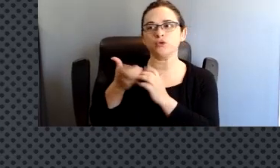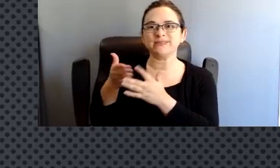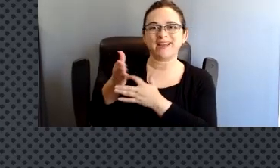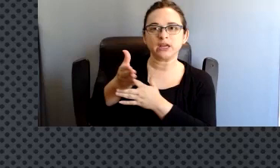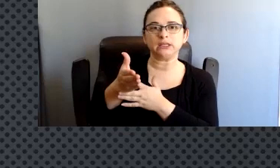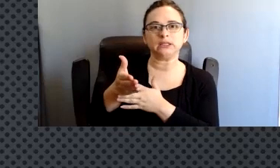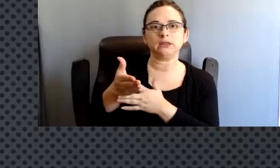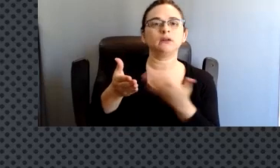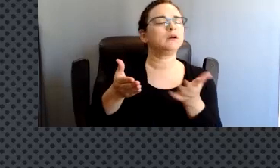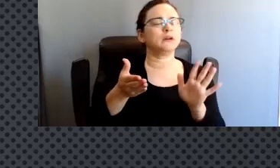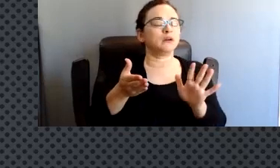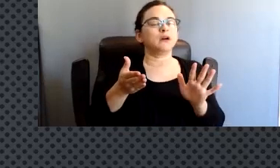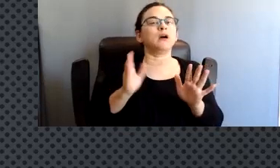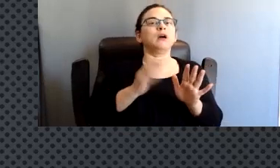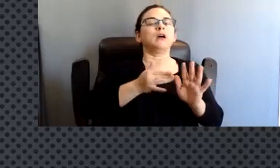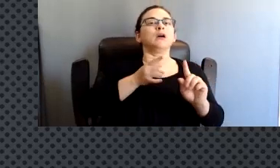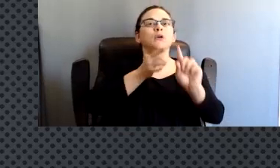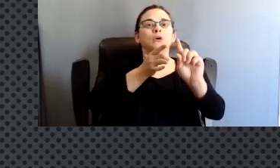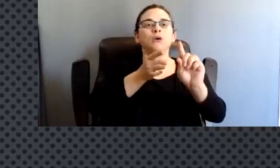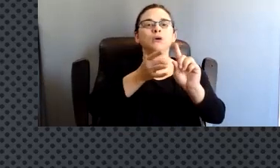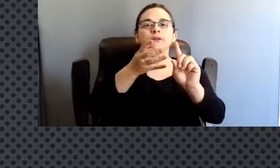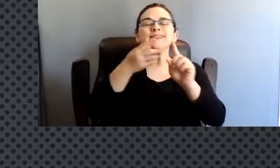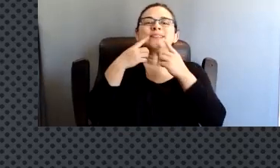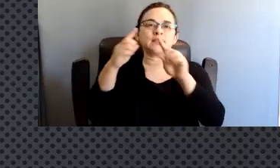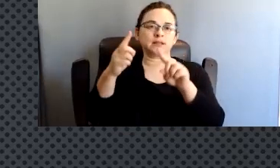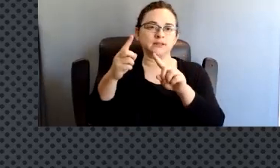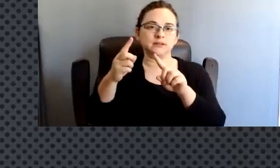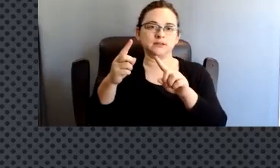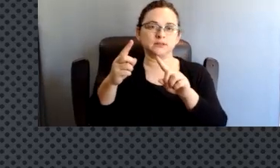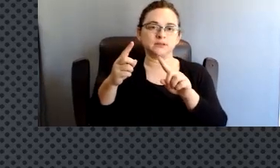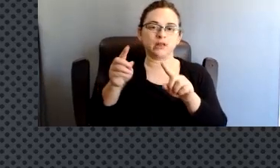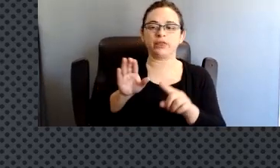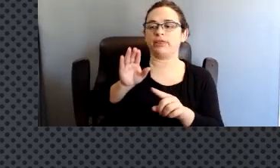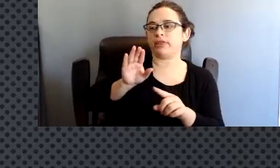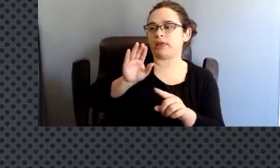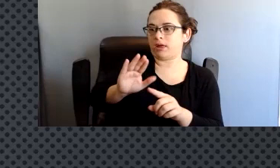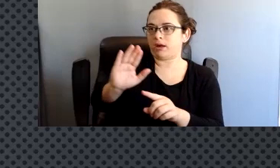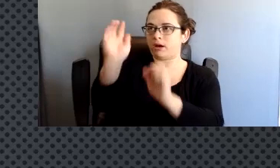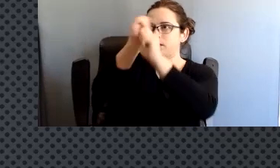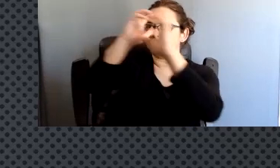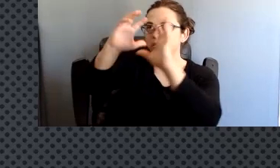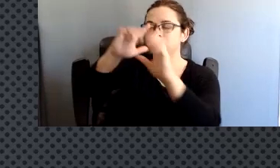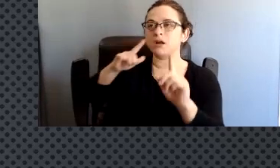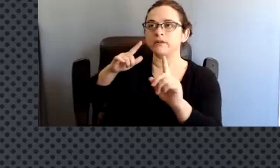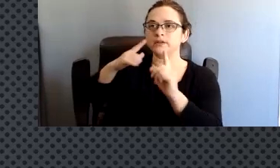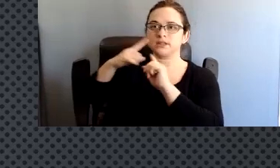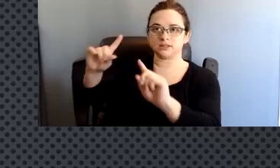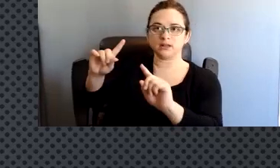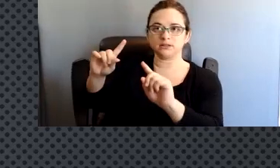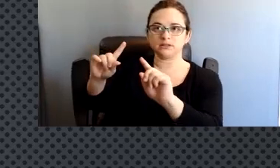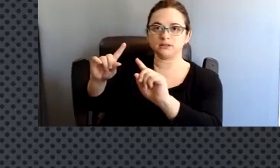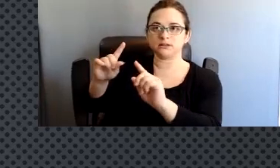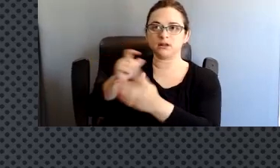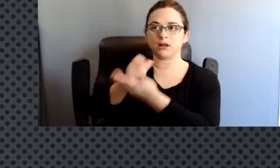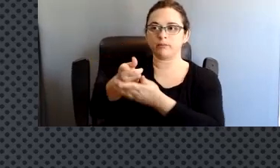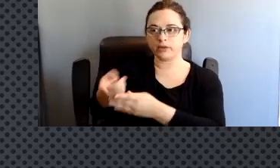that they're successful and whatever their success looks like to them, we're helping them pursue it. And we're making sure that we remove all obstacles, roadblocks,